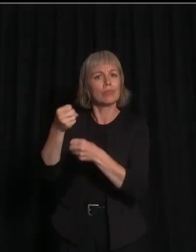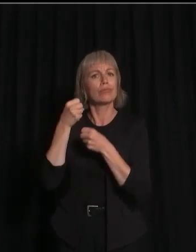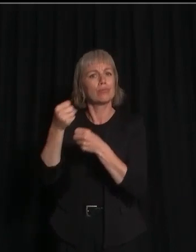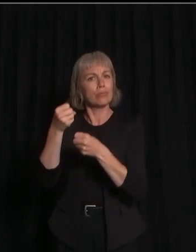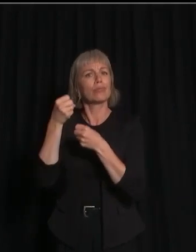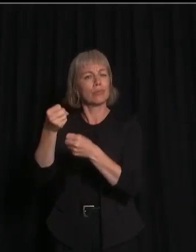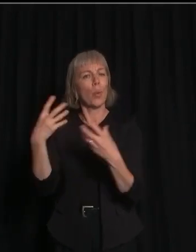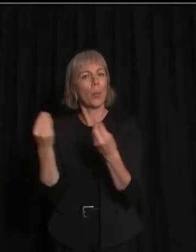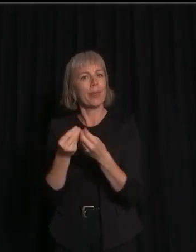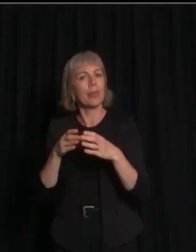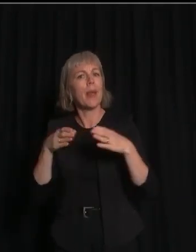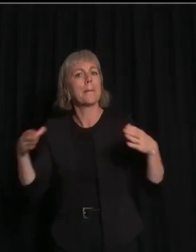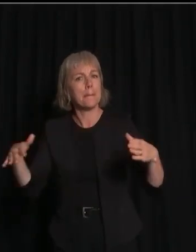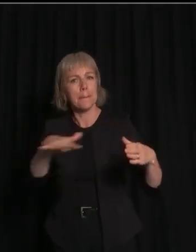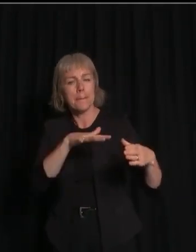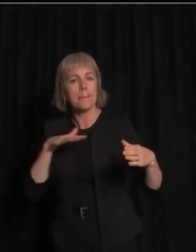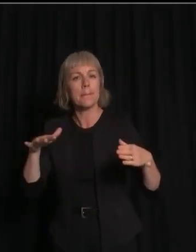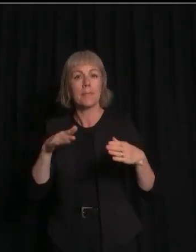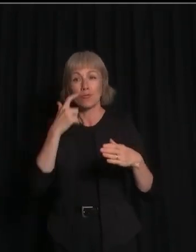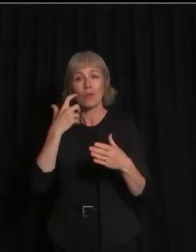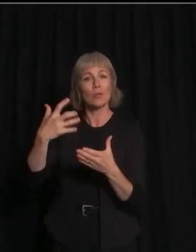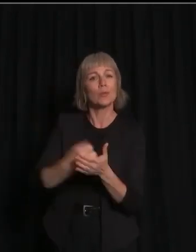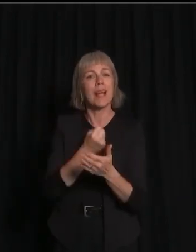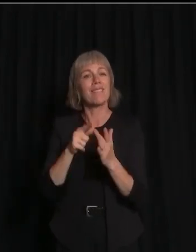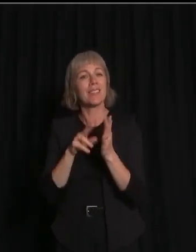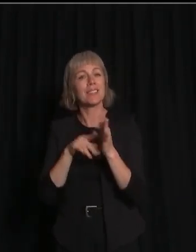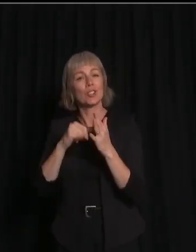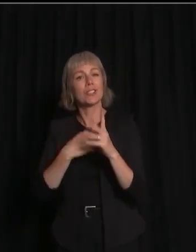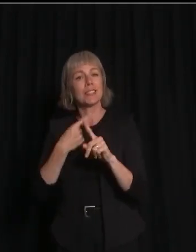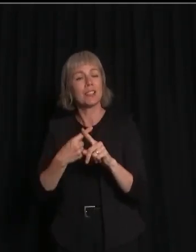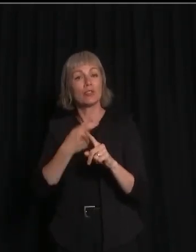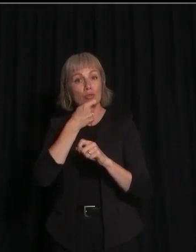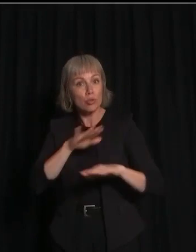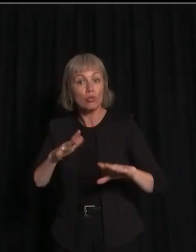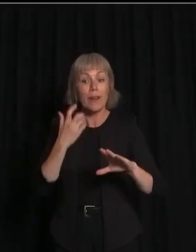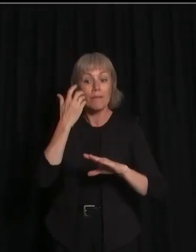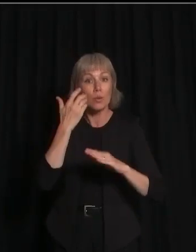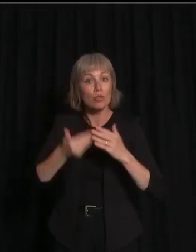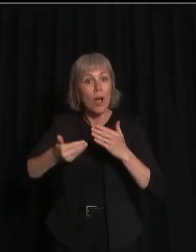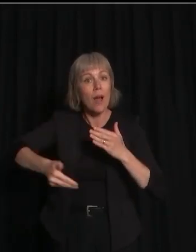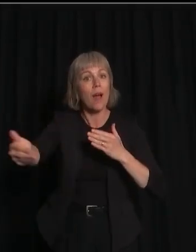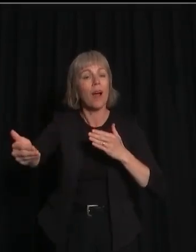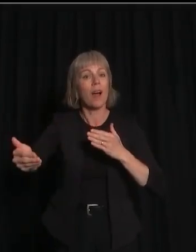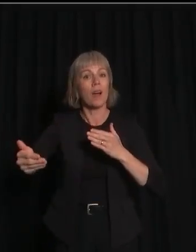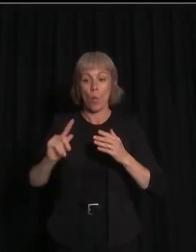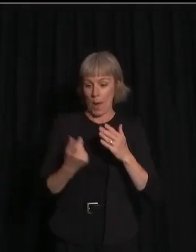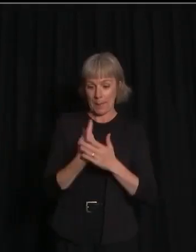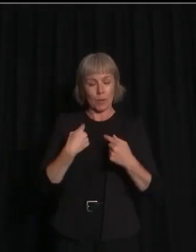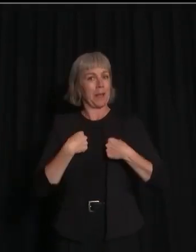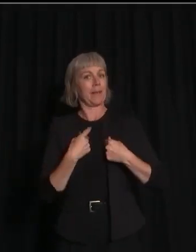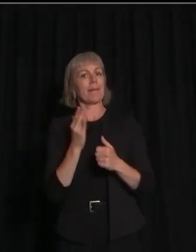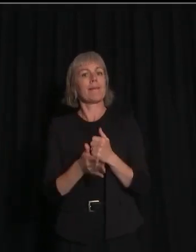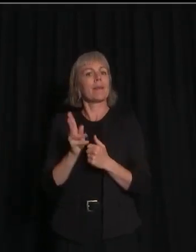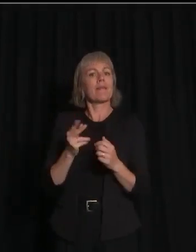do something to save intersex kids in the future from things that happened to me and to us, to save